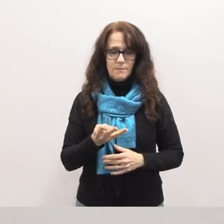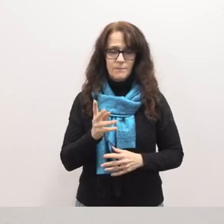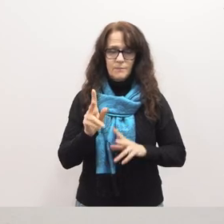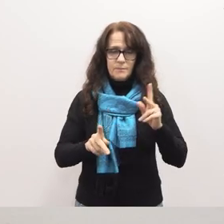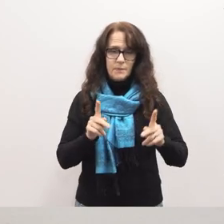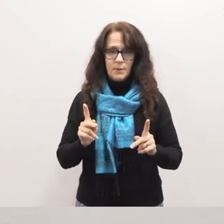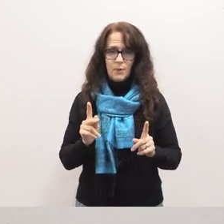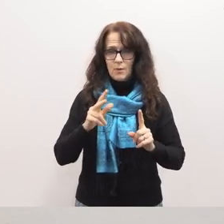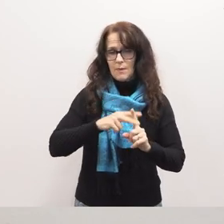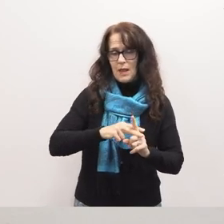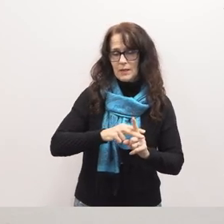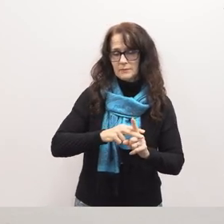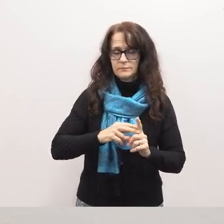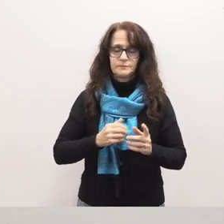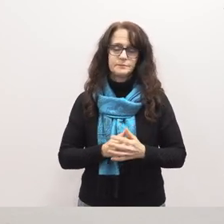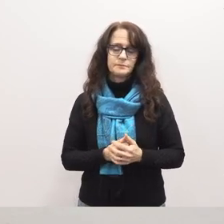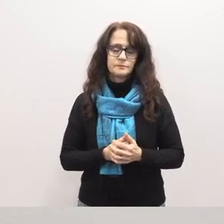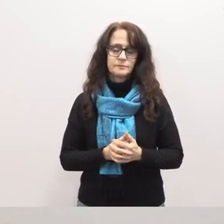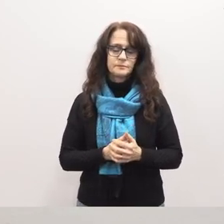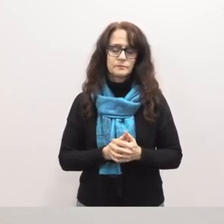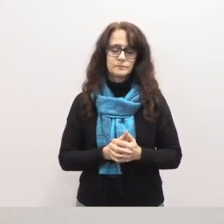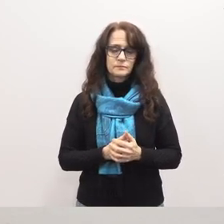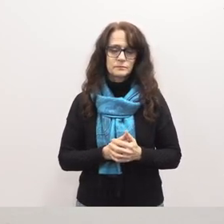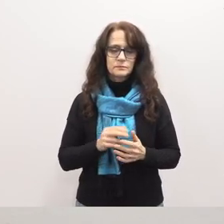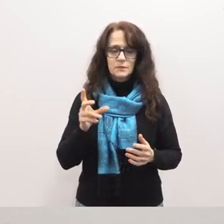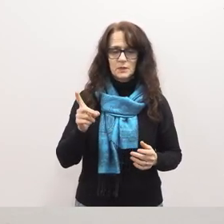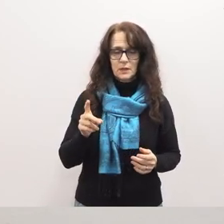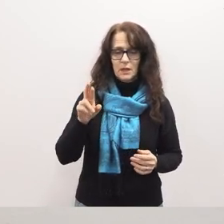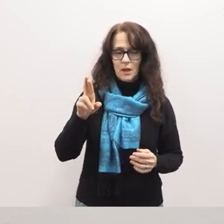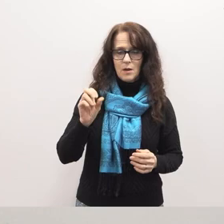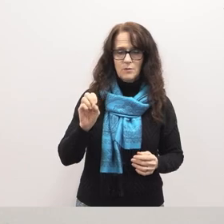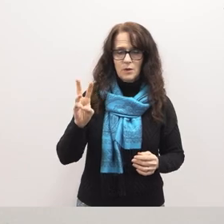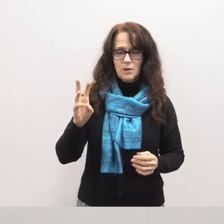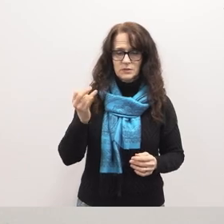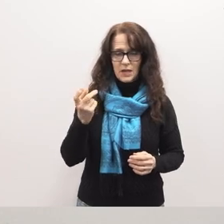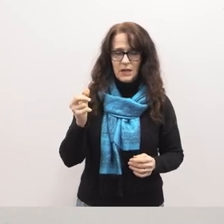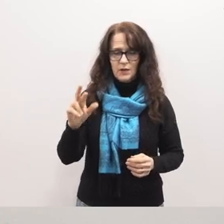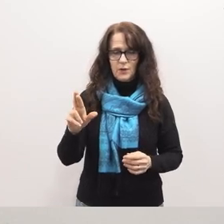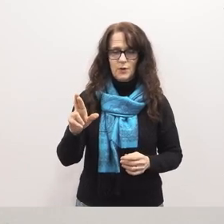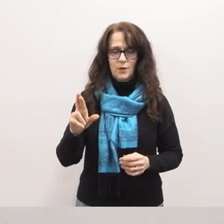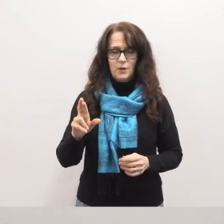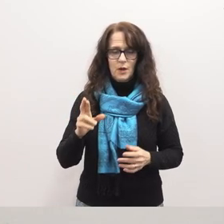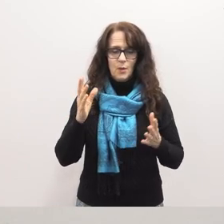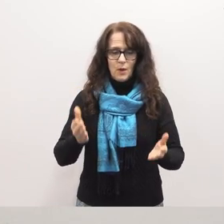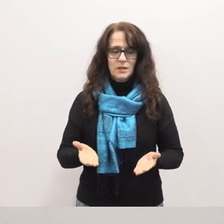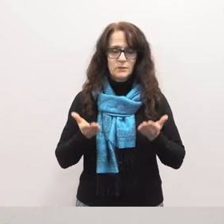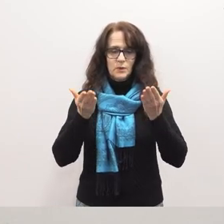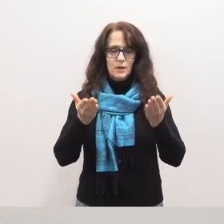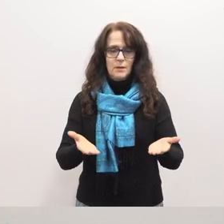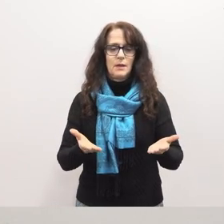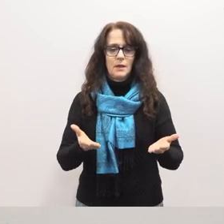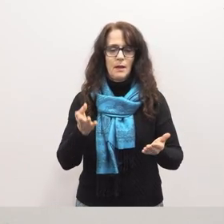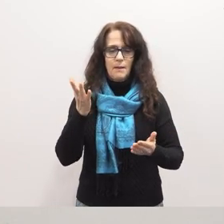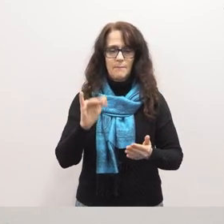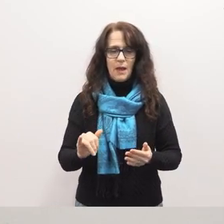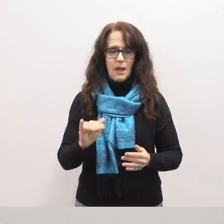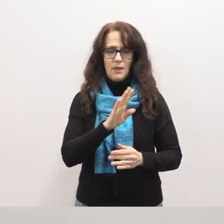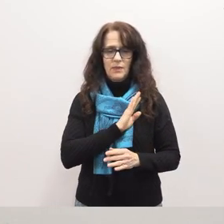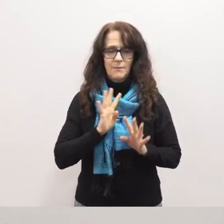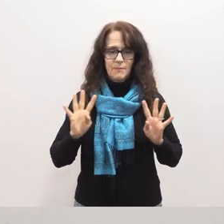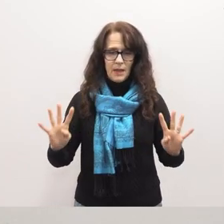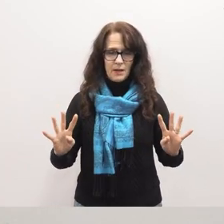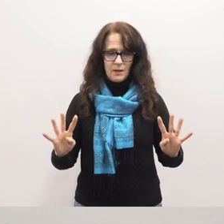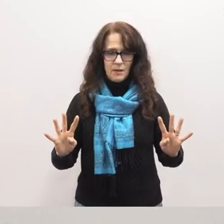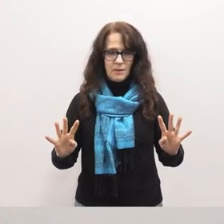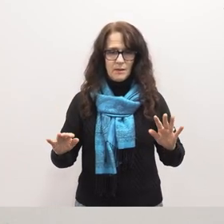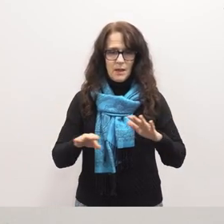candidates who applied. And Mr. Drew Schneider, was recommended by the panel